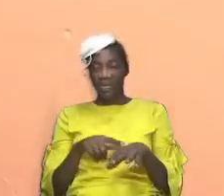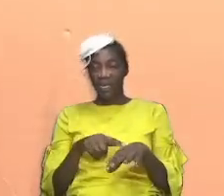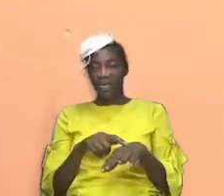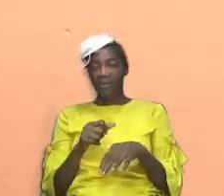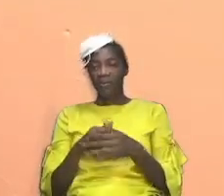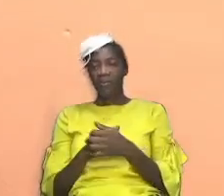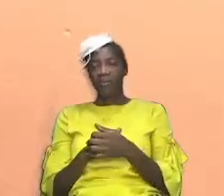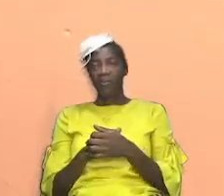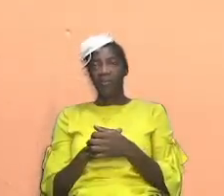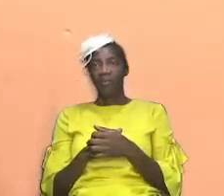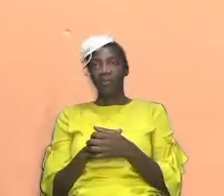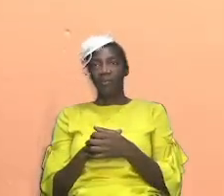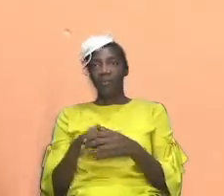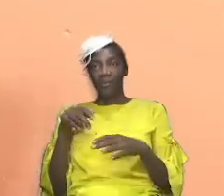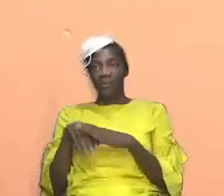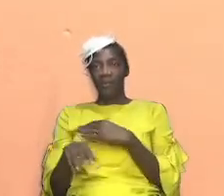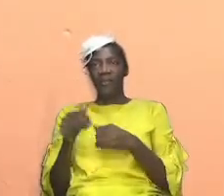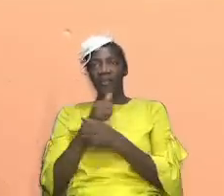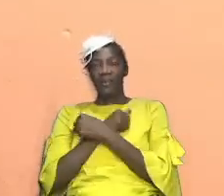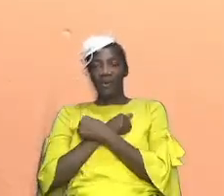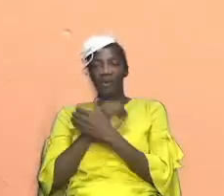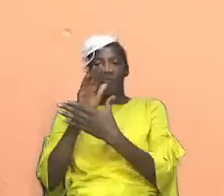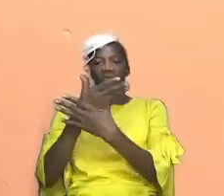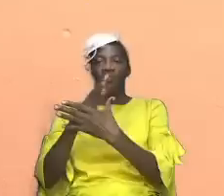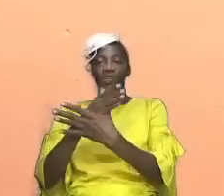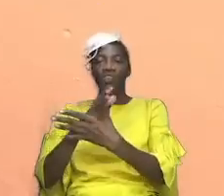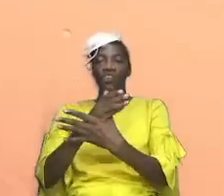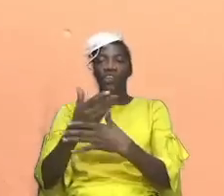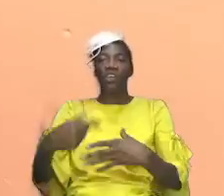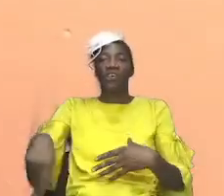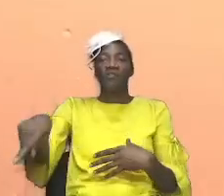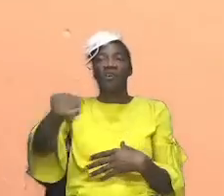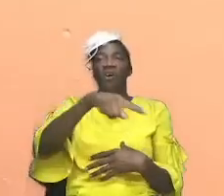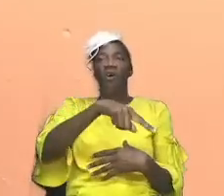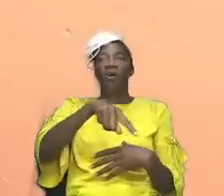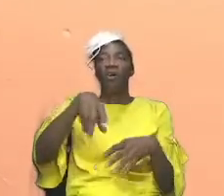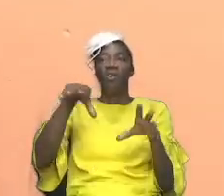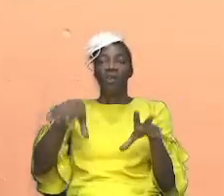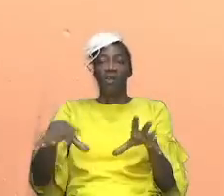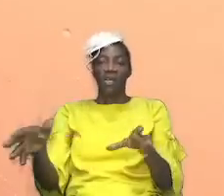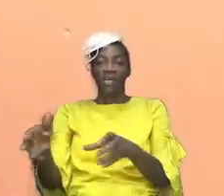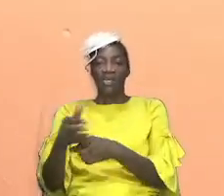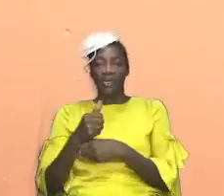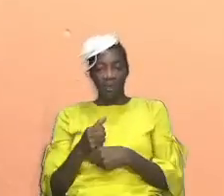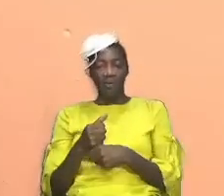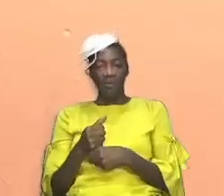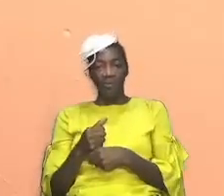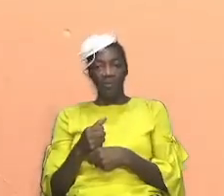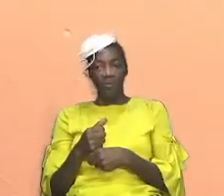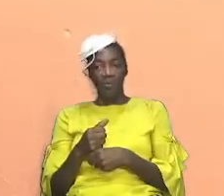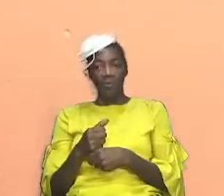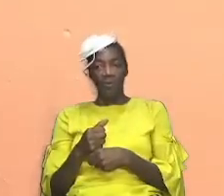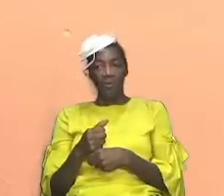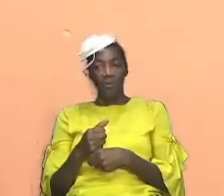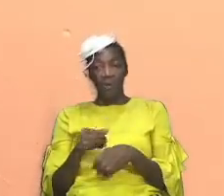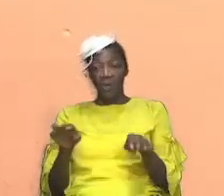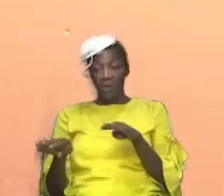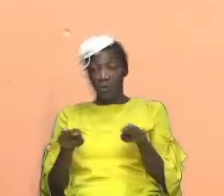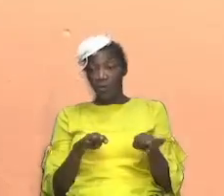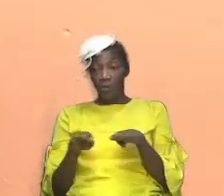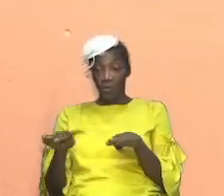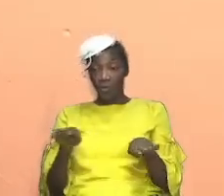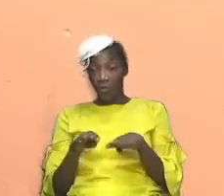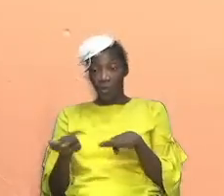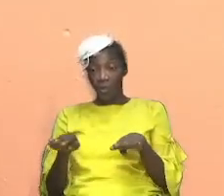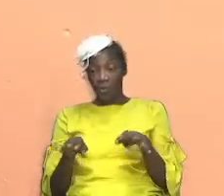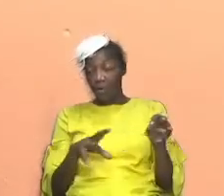so in love, we share this for all of us so that we can take the necessary steps and make the